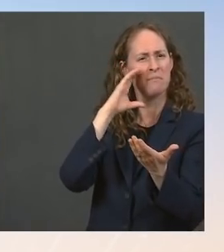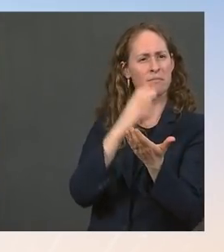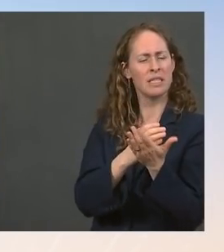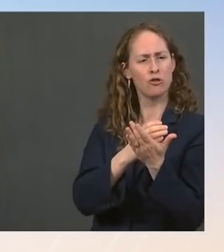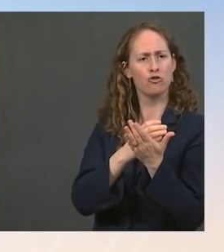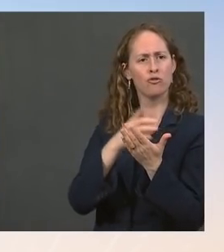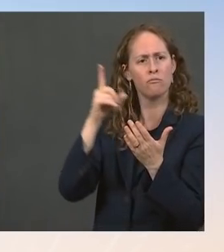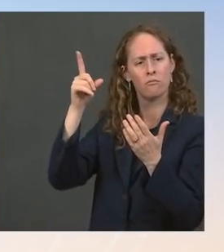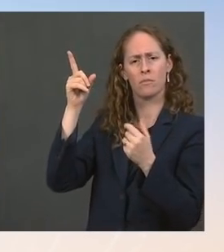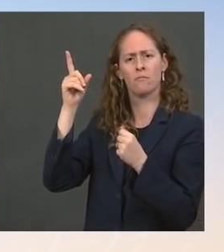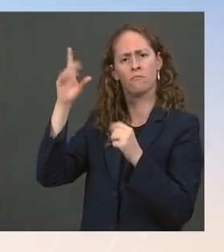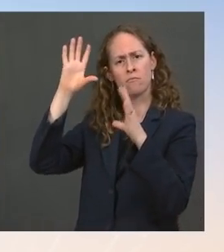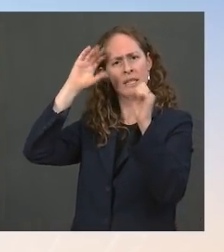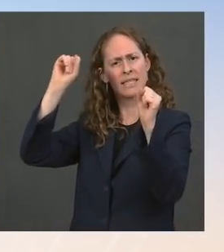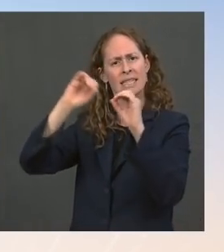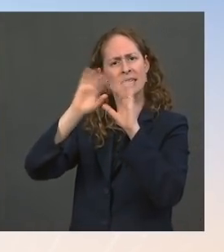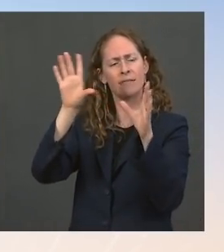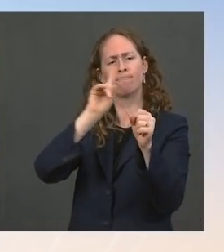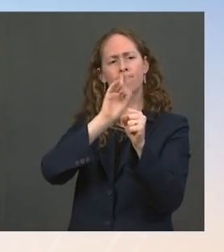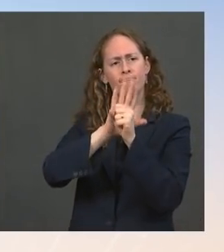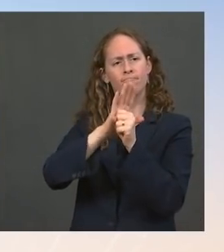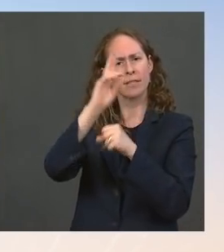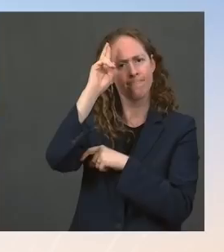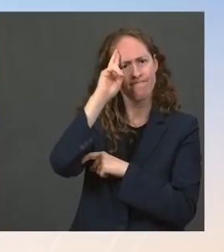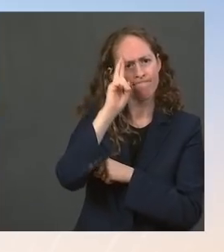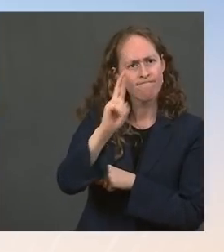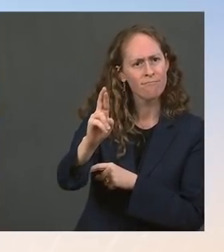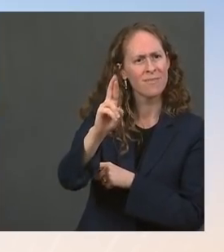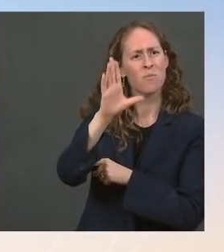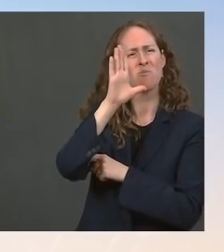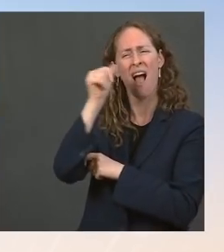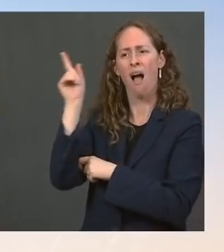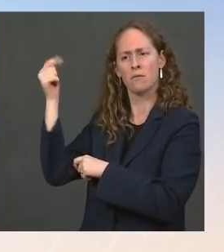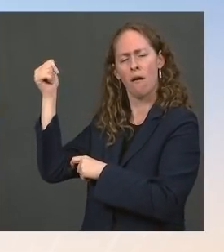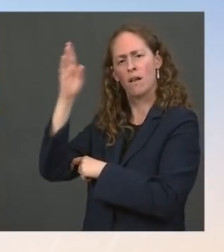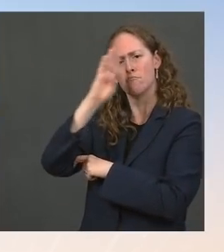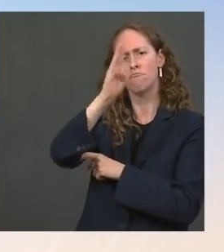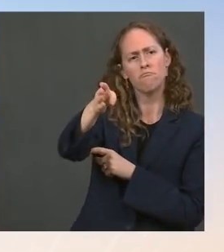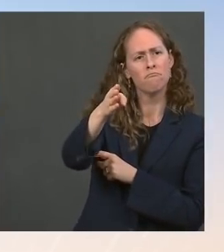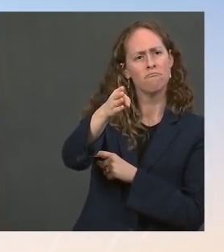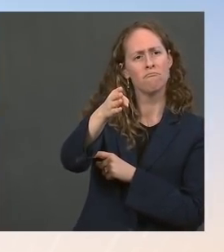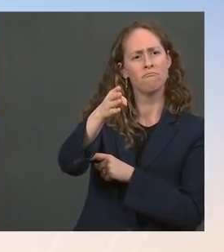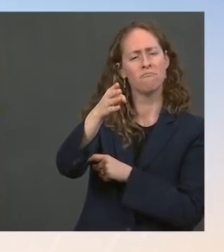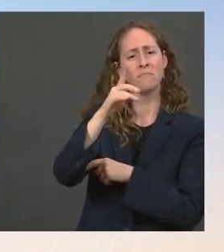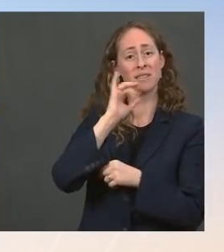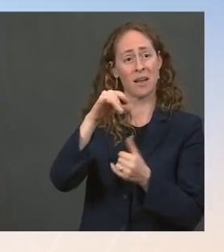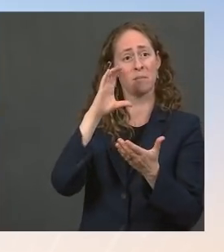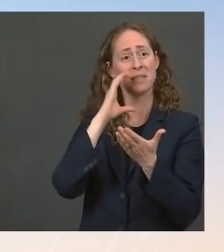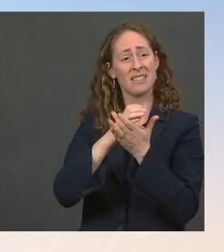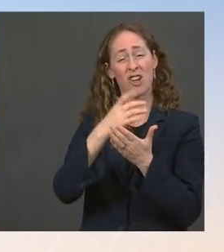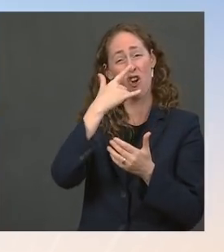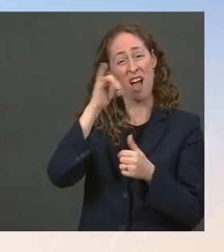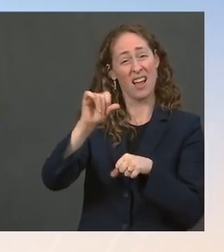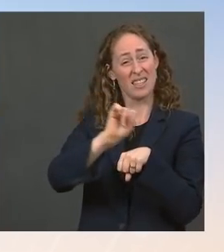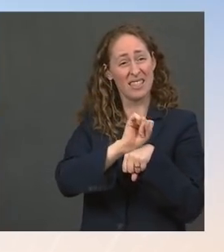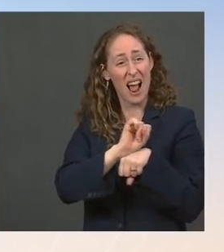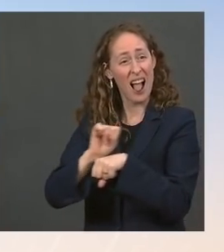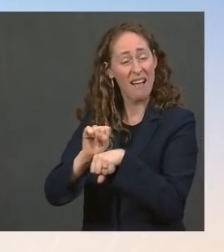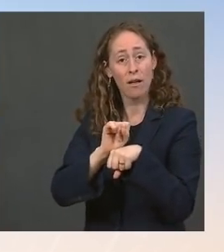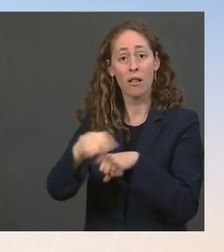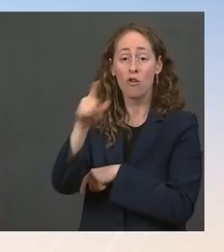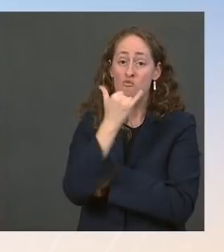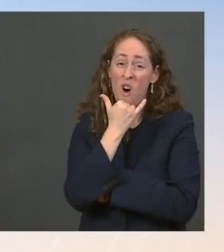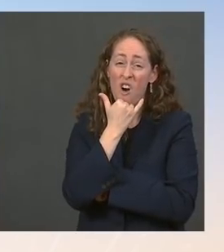humanity. Why isn't the president telling people himself these images that people say look like slavery are wrong? Me